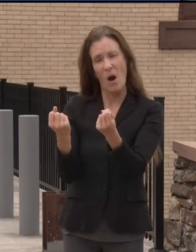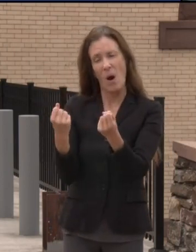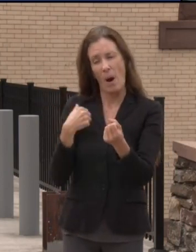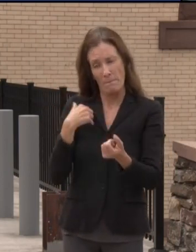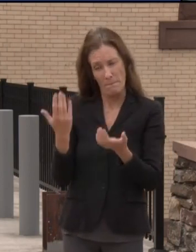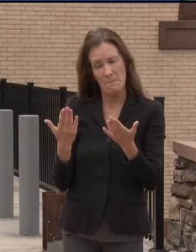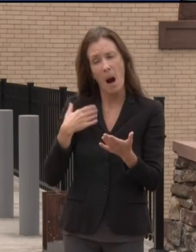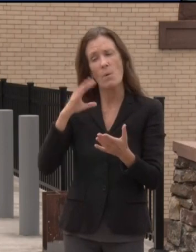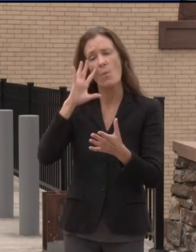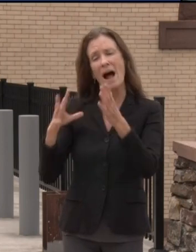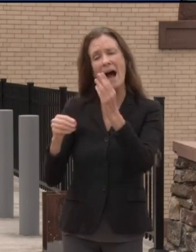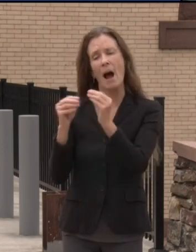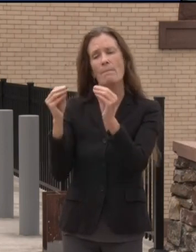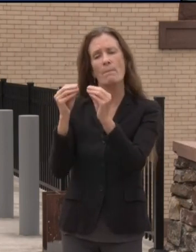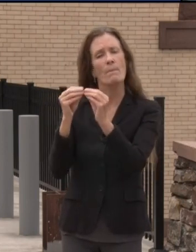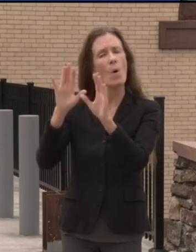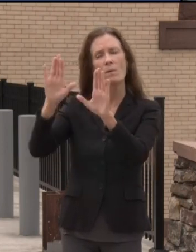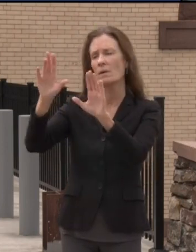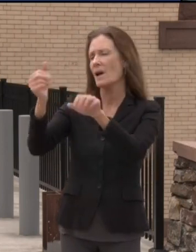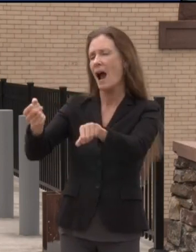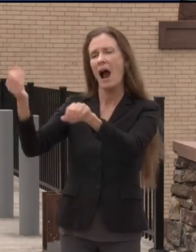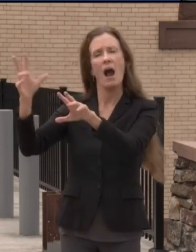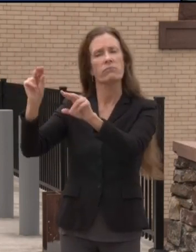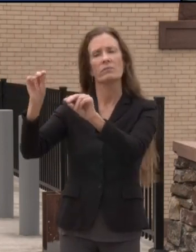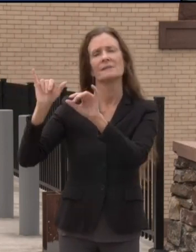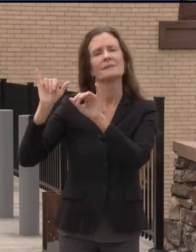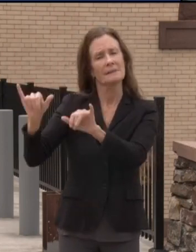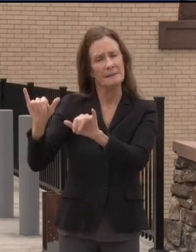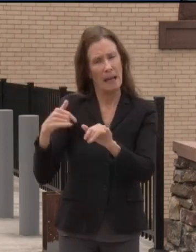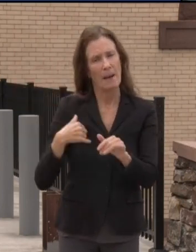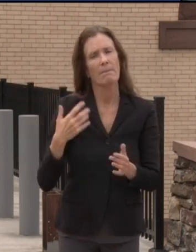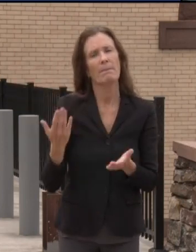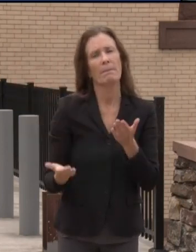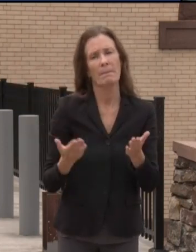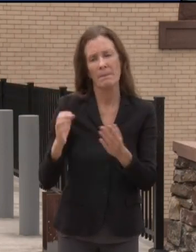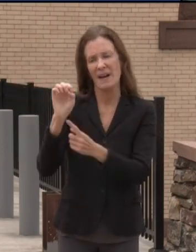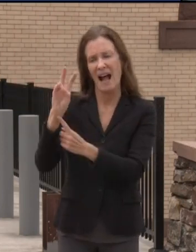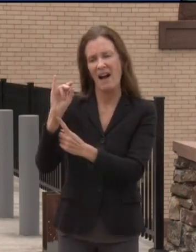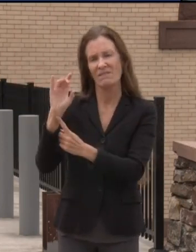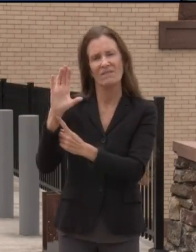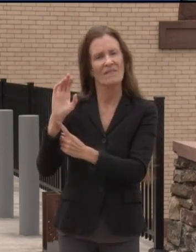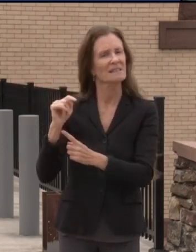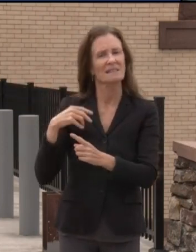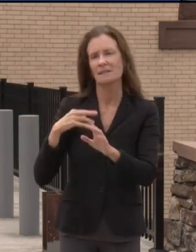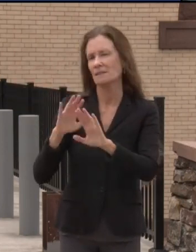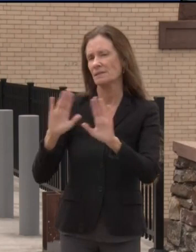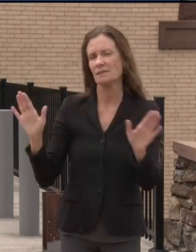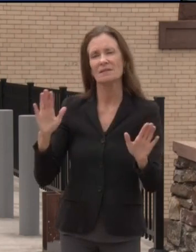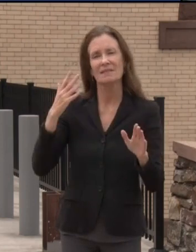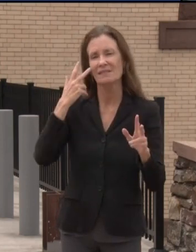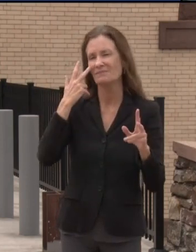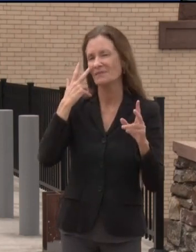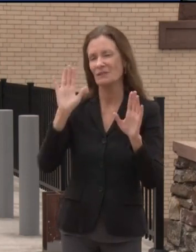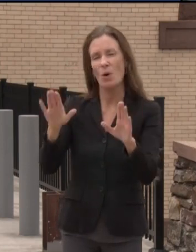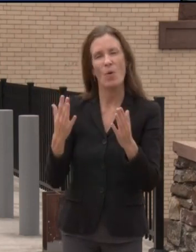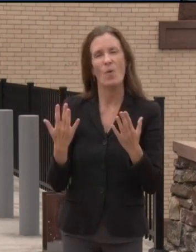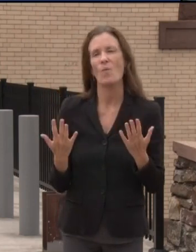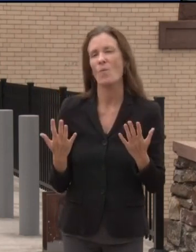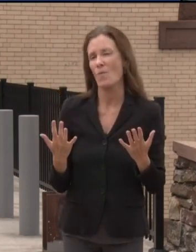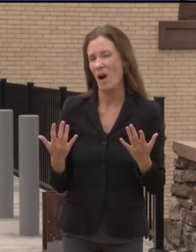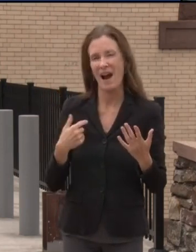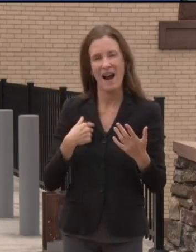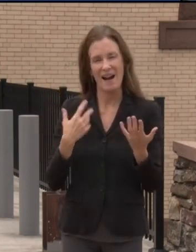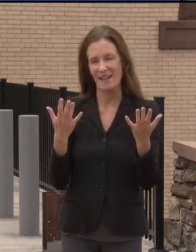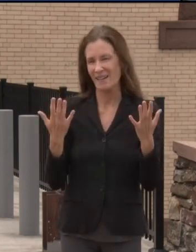I'm continually concerned about the end of that eviction. I mean, whether we do it this month or next month or October or December,